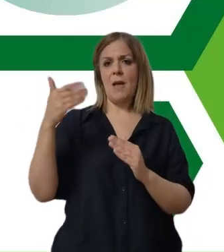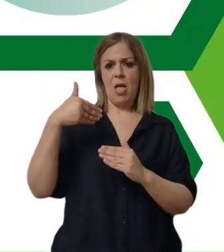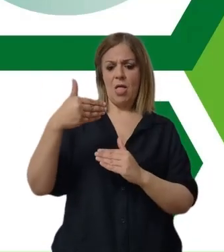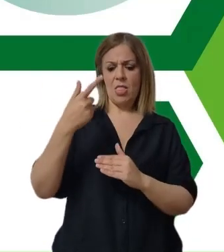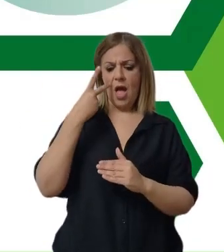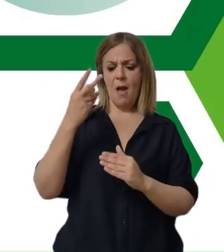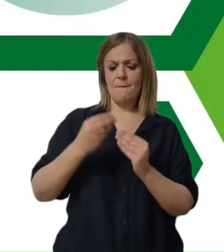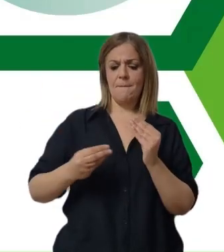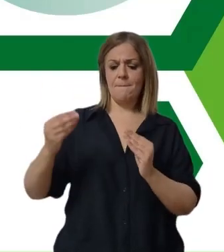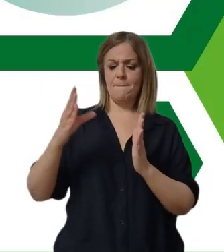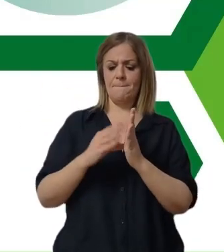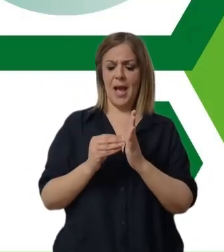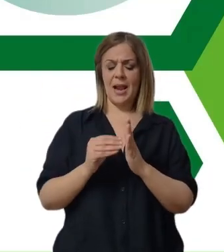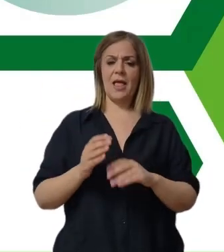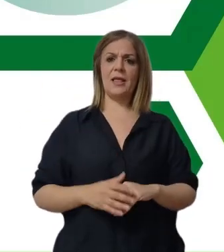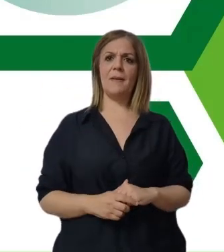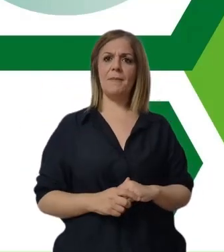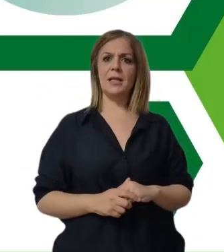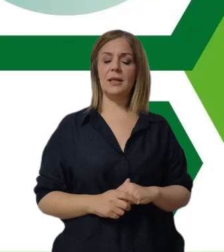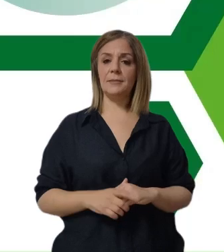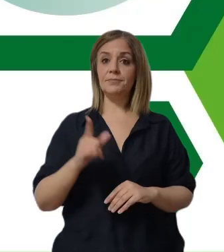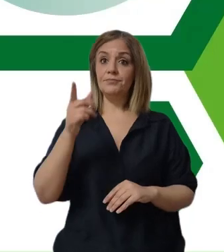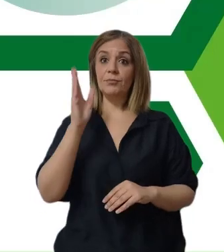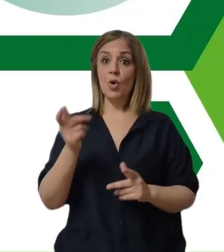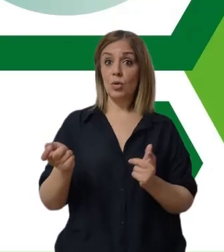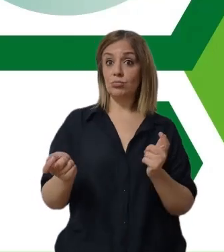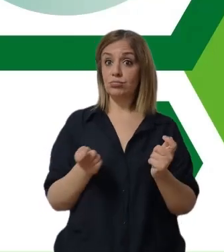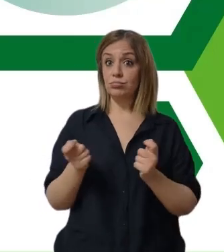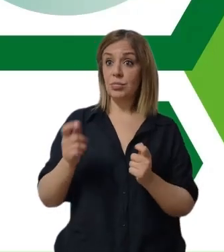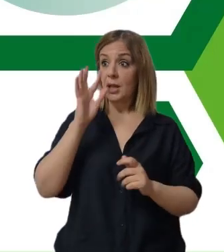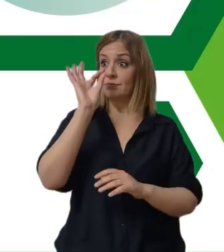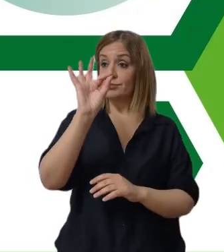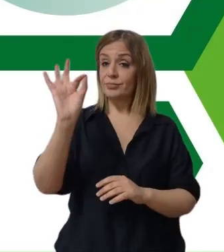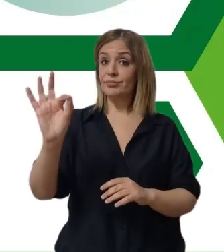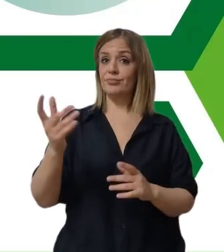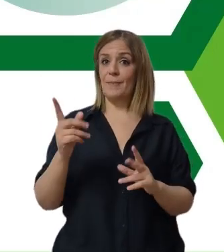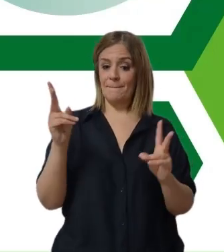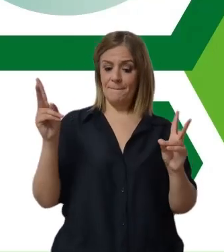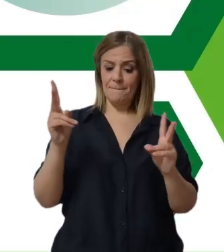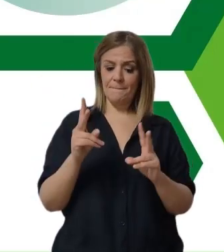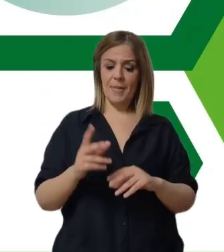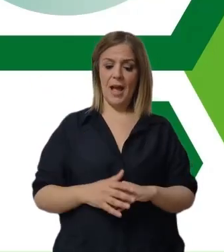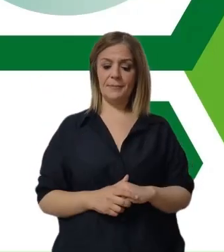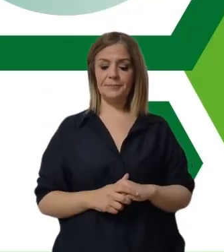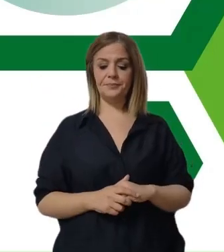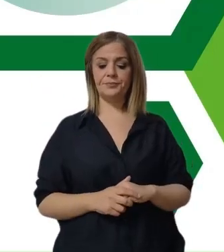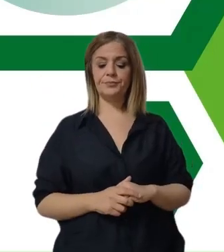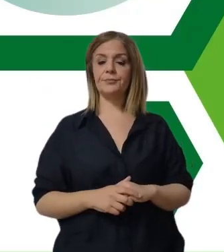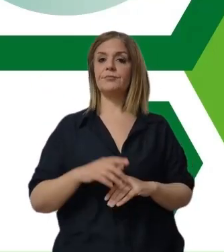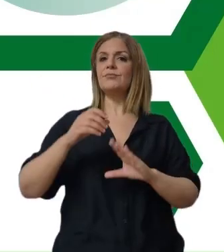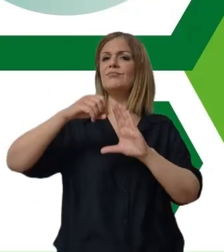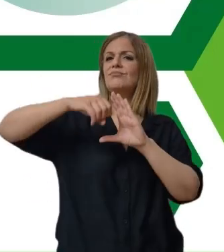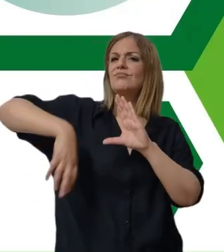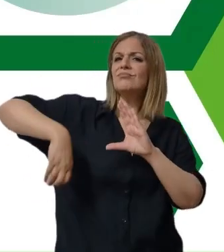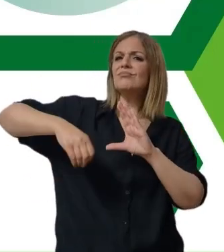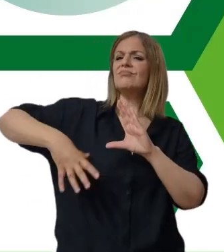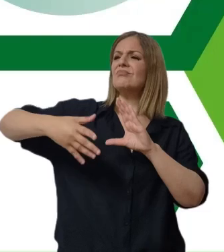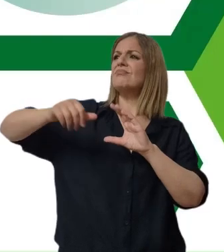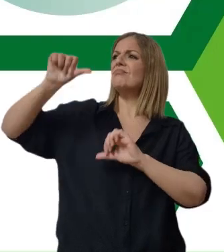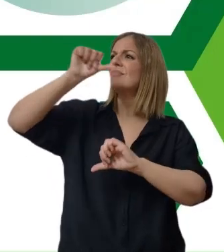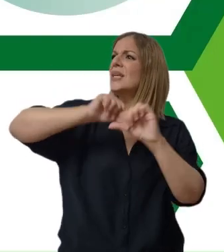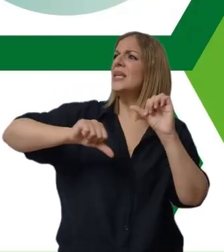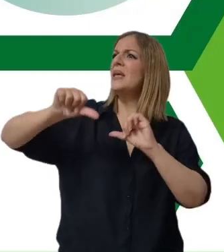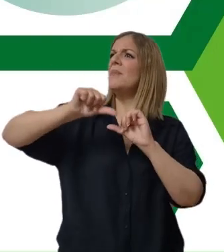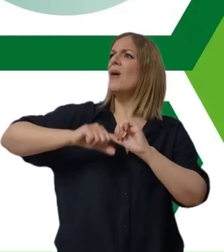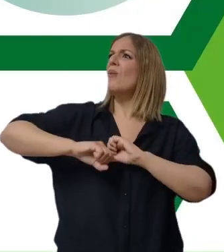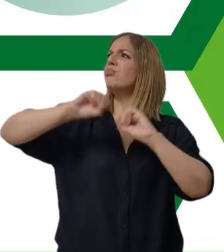here. They can regulate pollution and emissions by limiting harmful chemicals, control